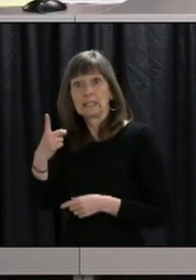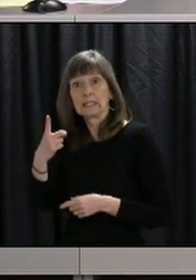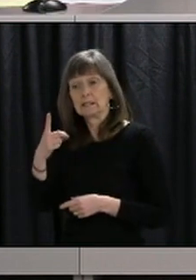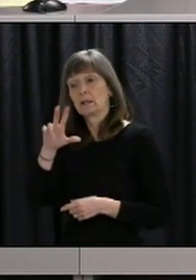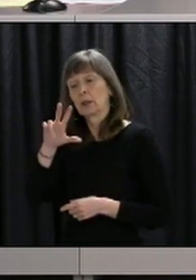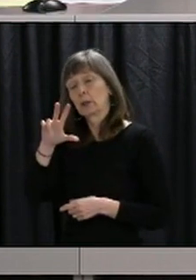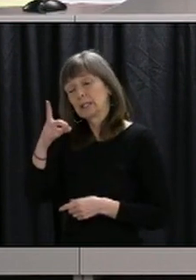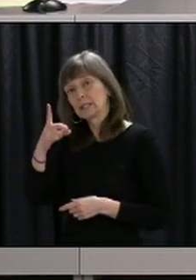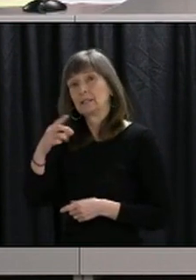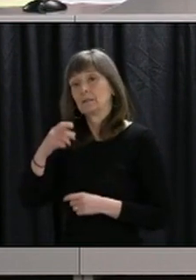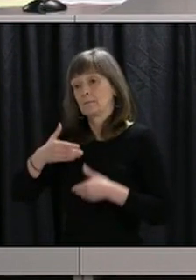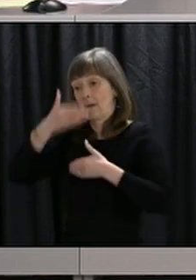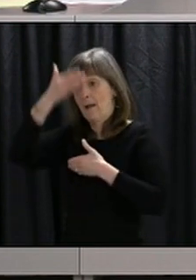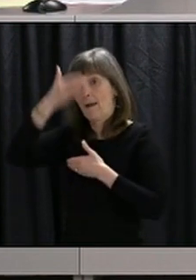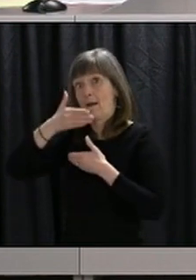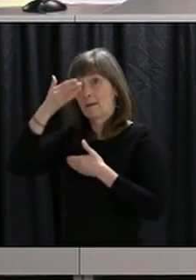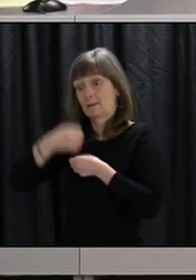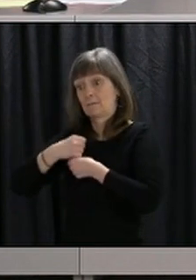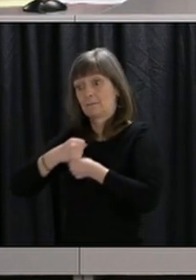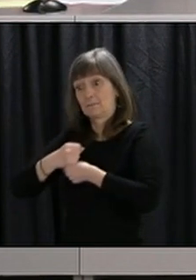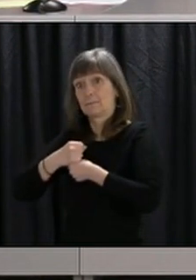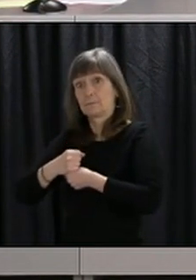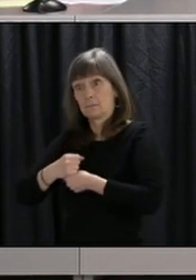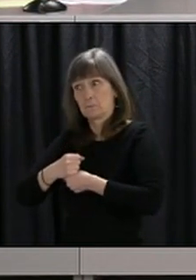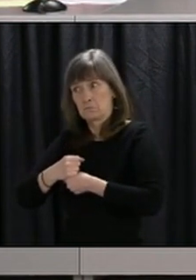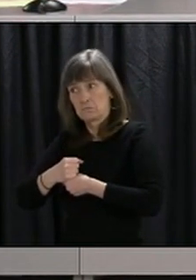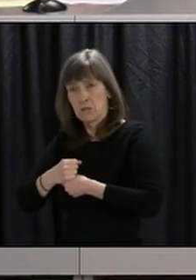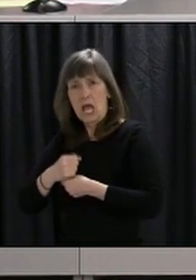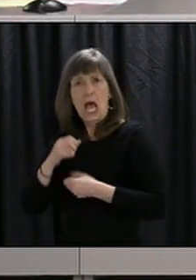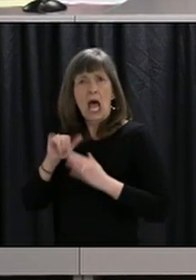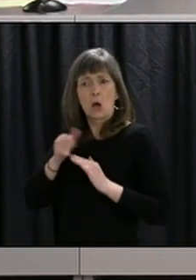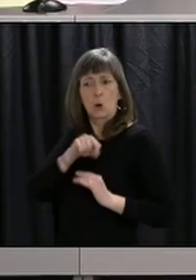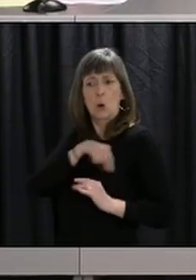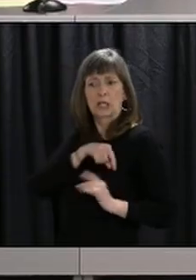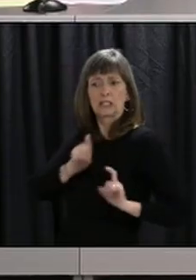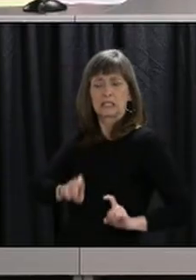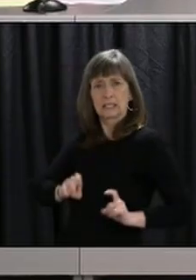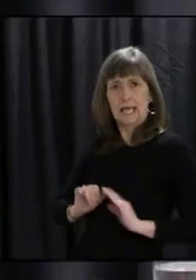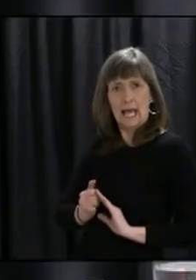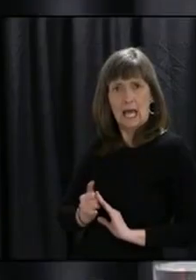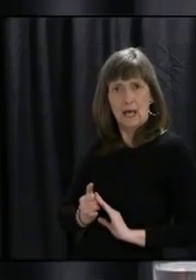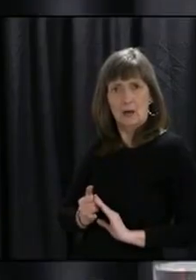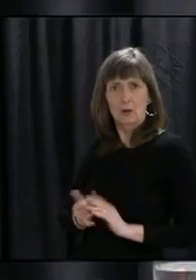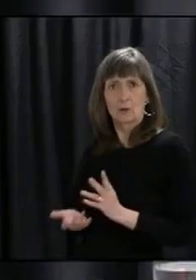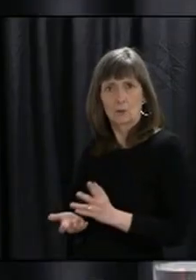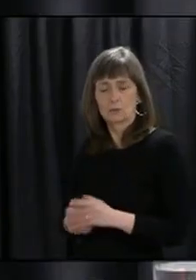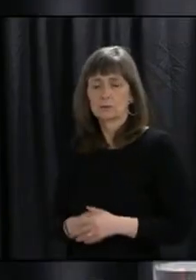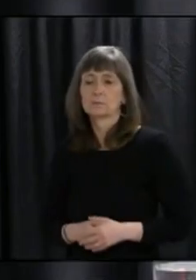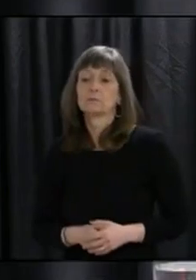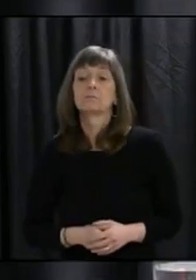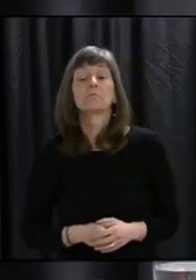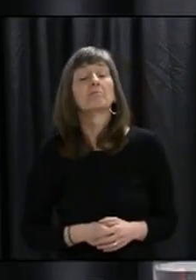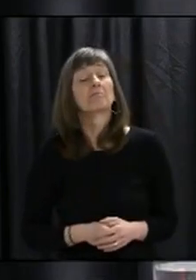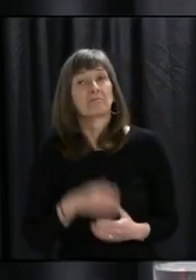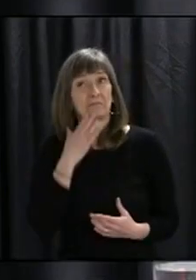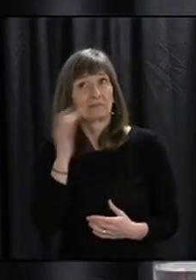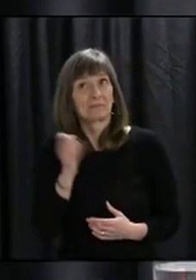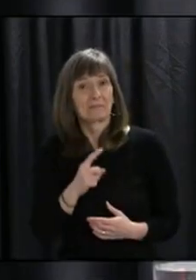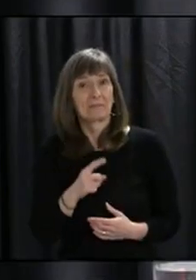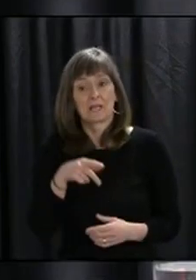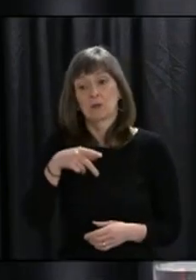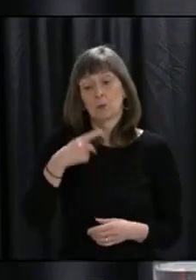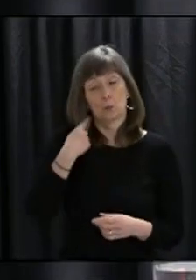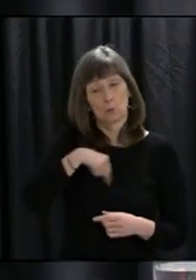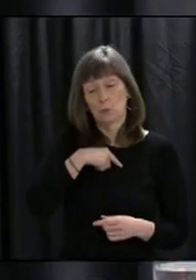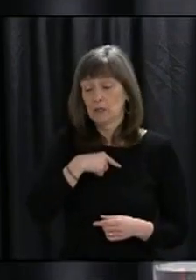testing them to make sure they meet our standards? That's a good question, and we've always said that PPE has